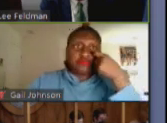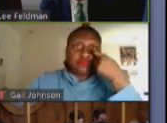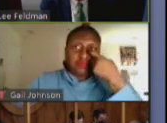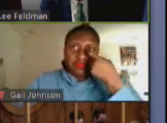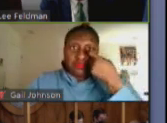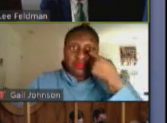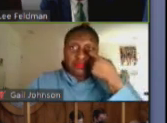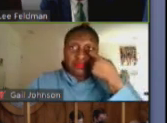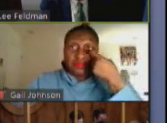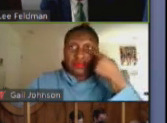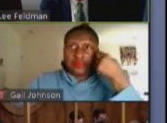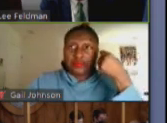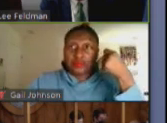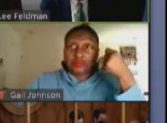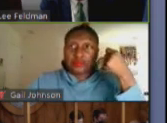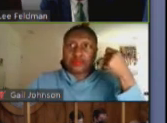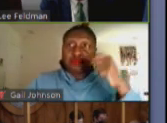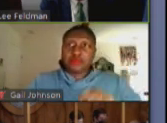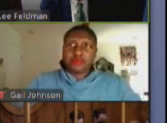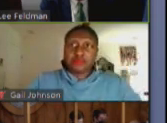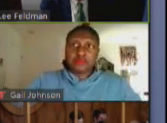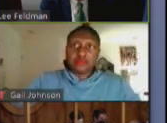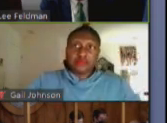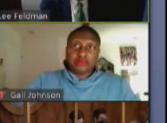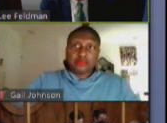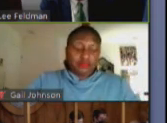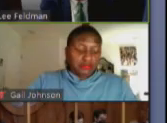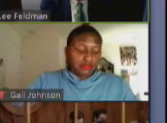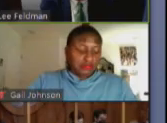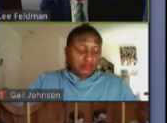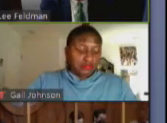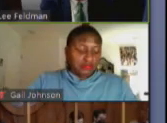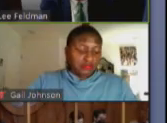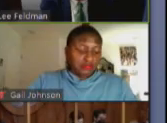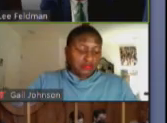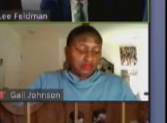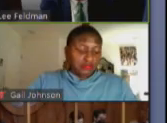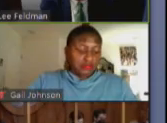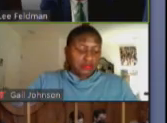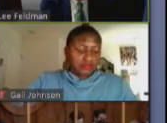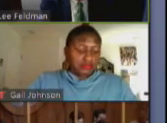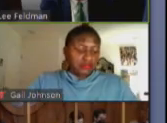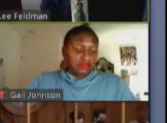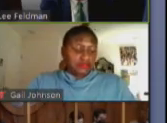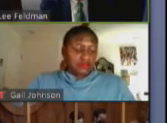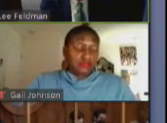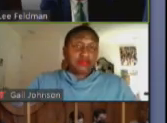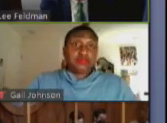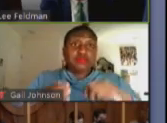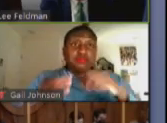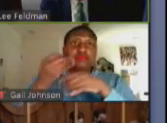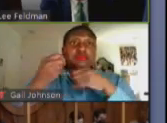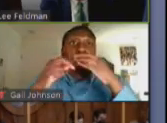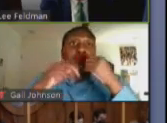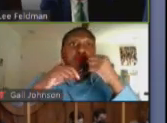piece. And in doing a more expansive study that goes all the way across Main Street